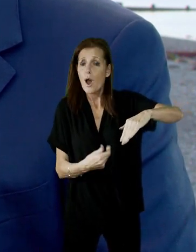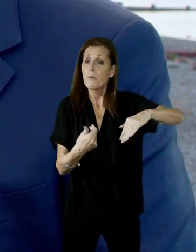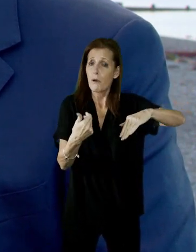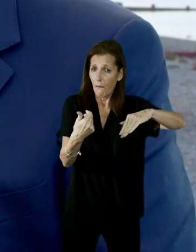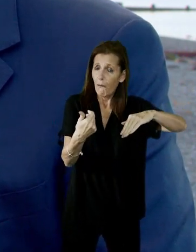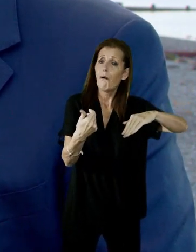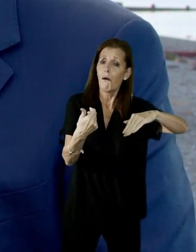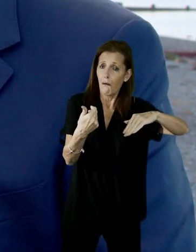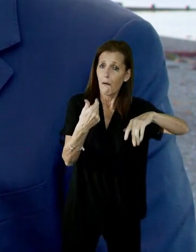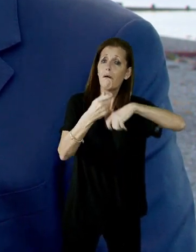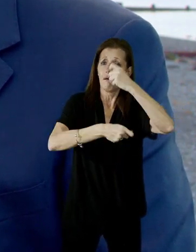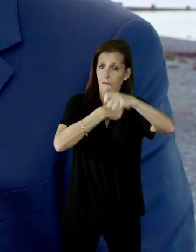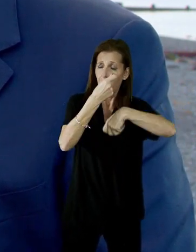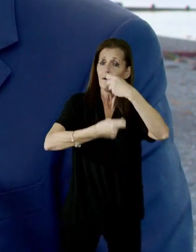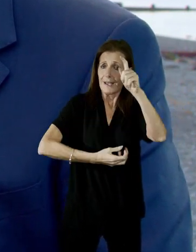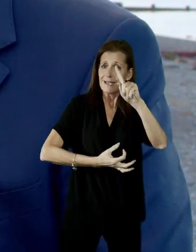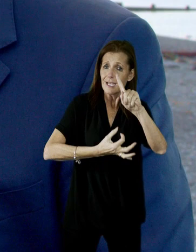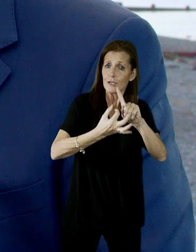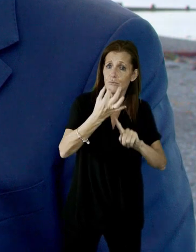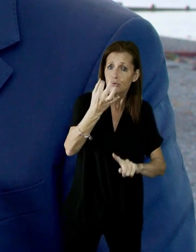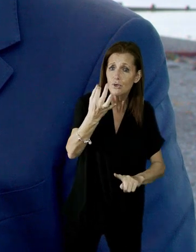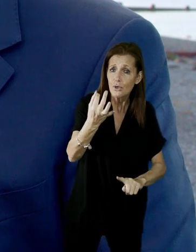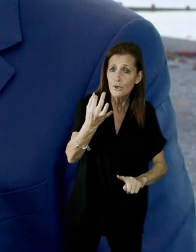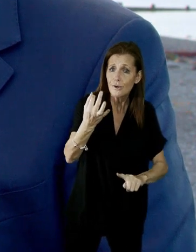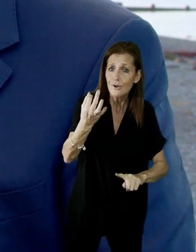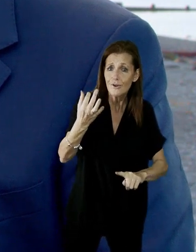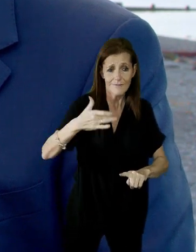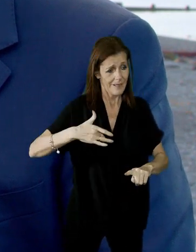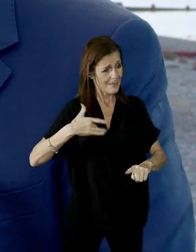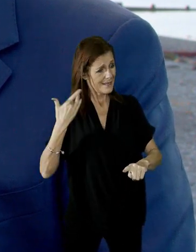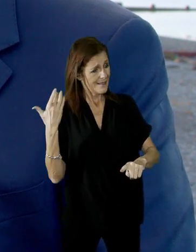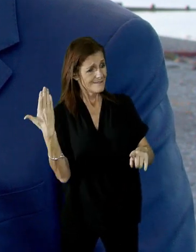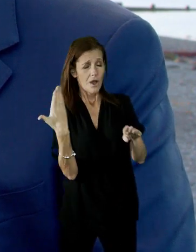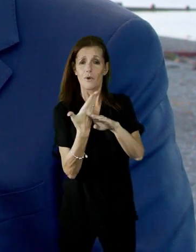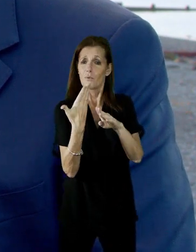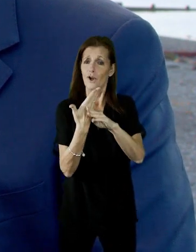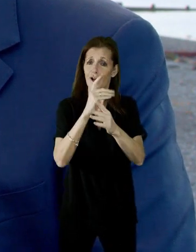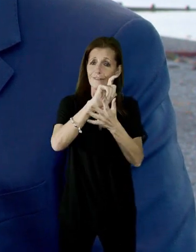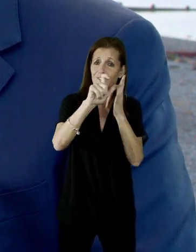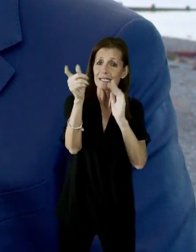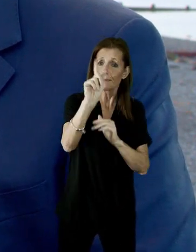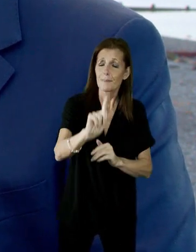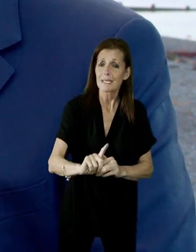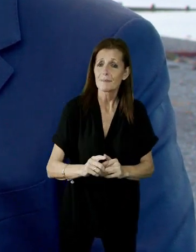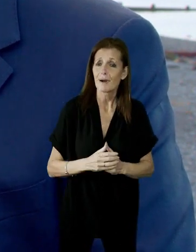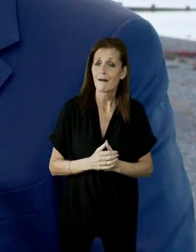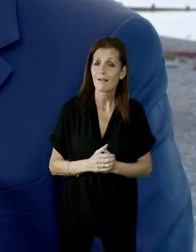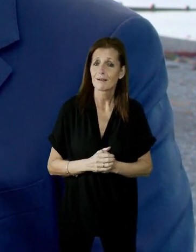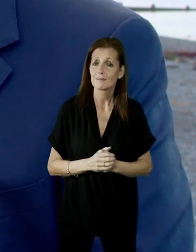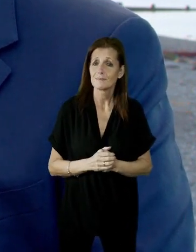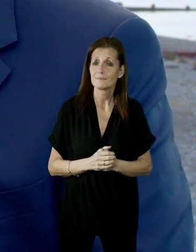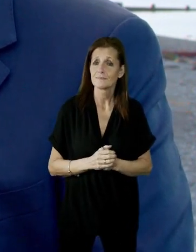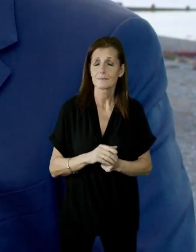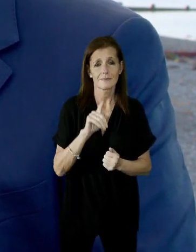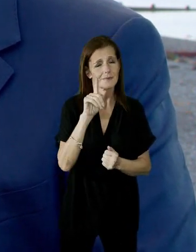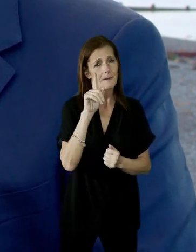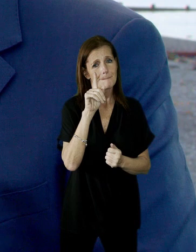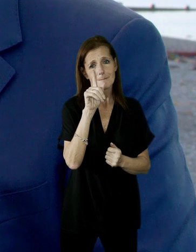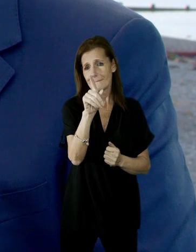a better place to live and work for disabled people. But there still are